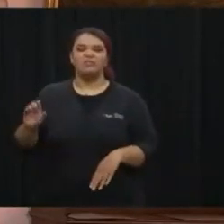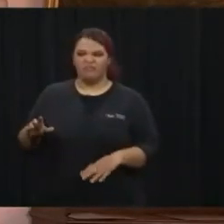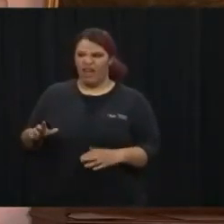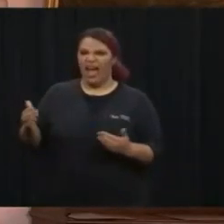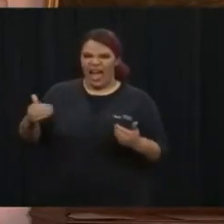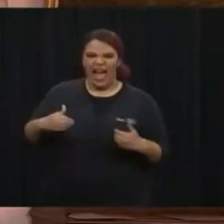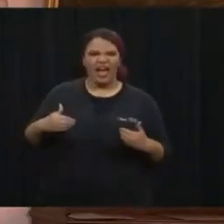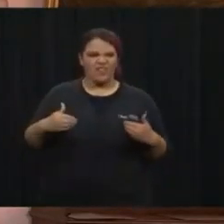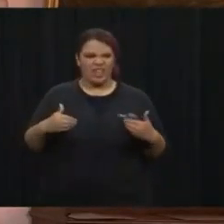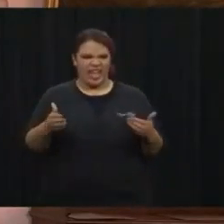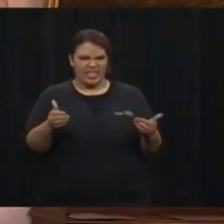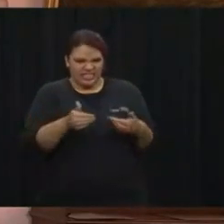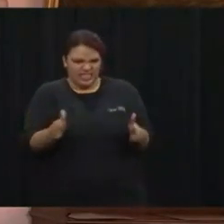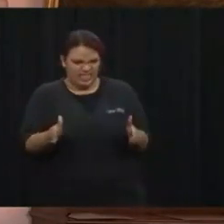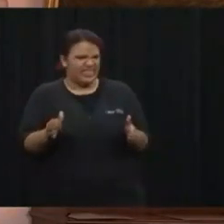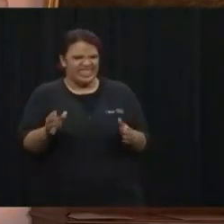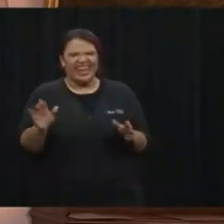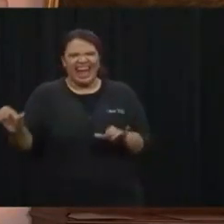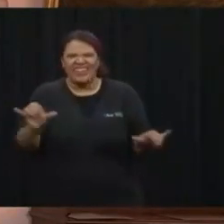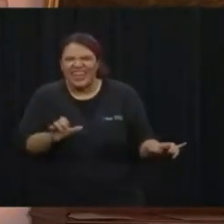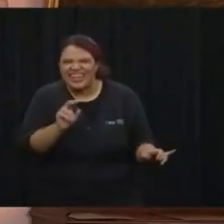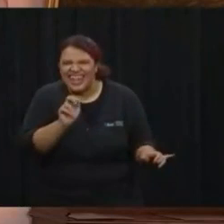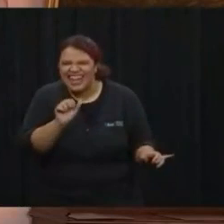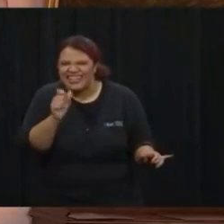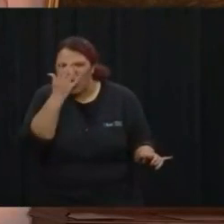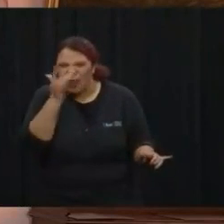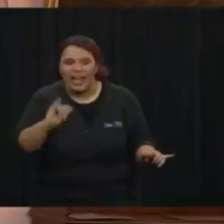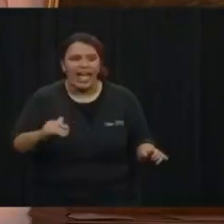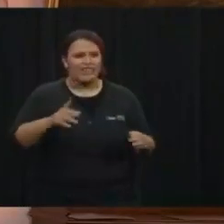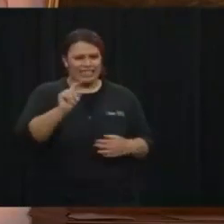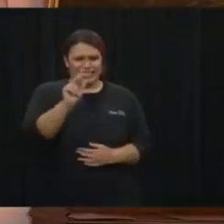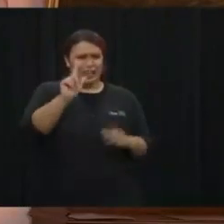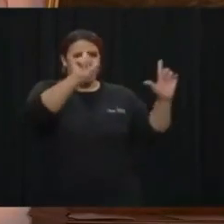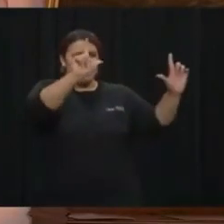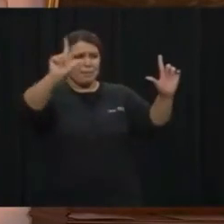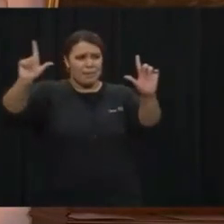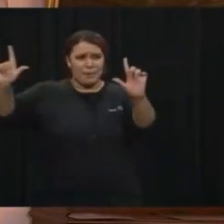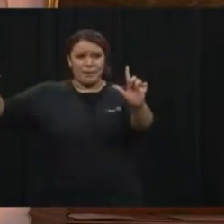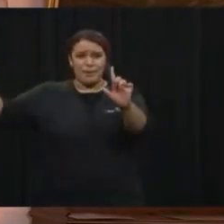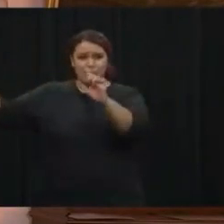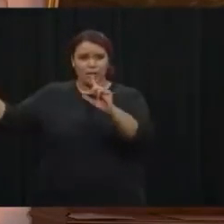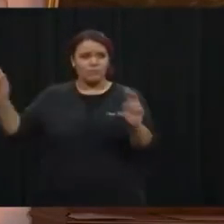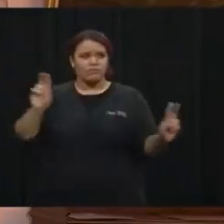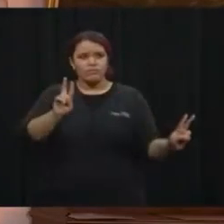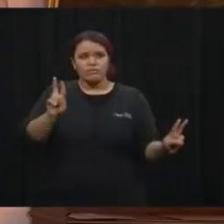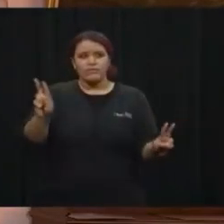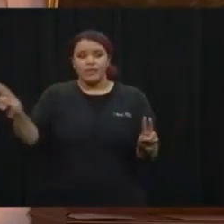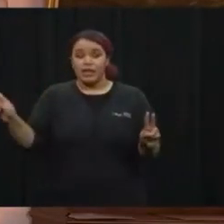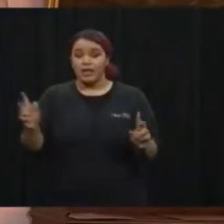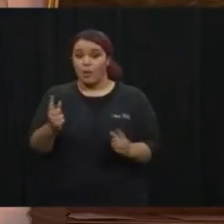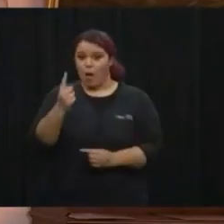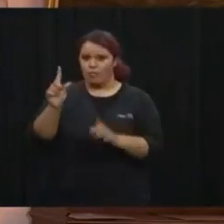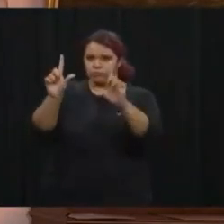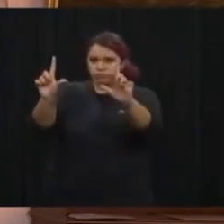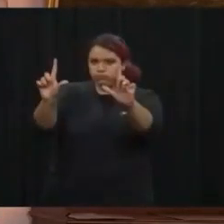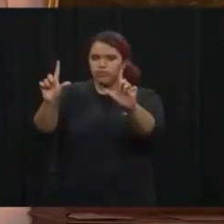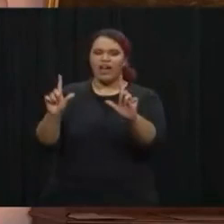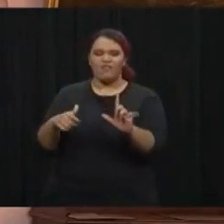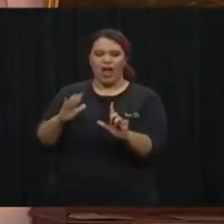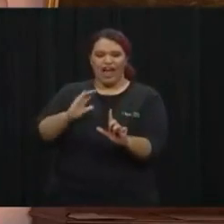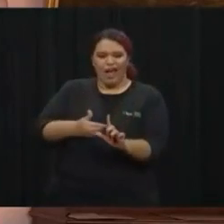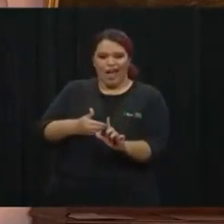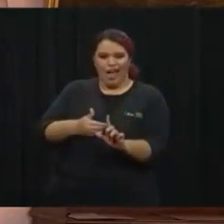of in partnership with smaller hospitals regionally. As you know, this is a terribly hard time, even on hospitals. So we were already